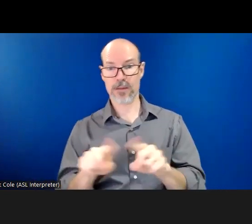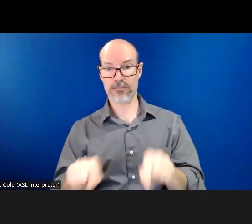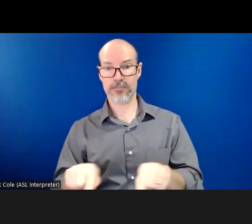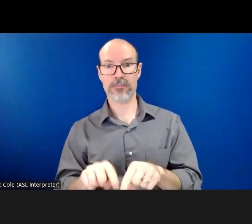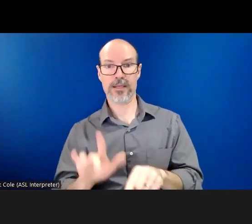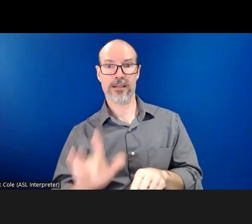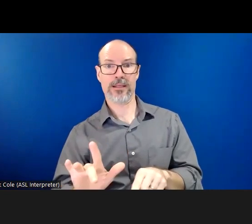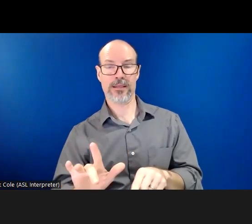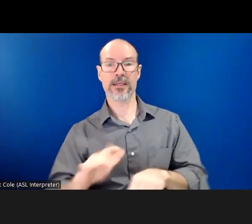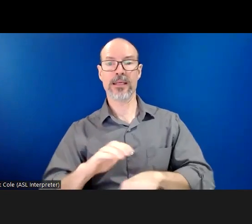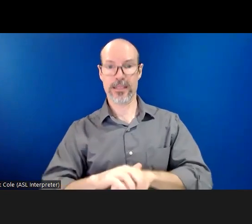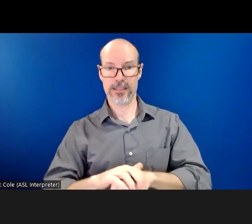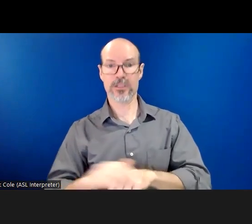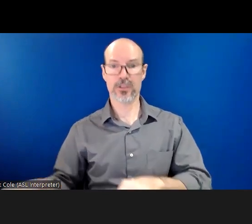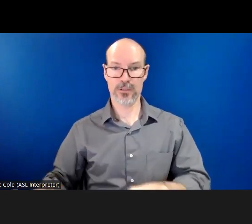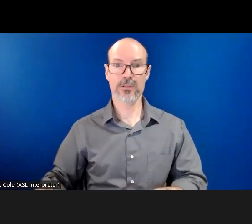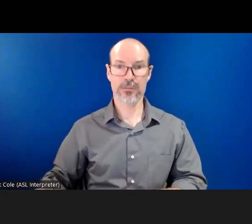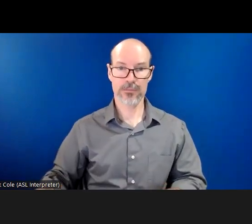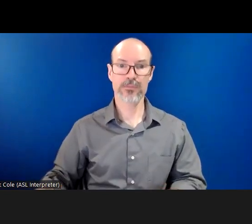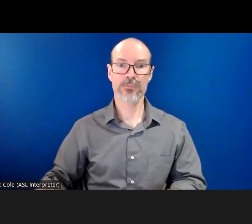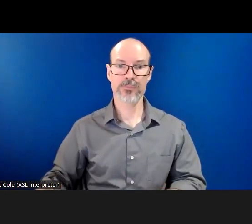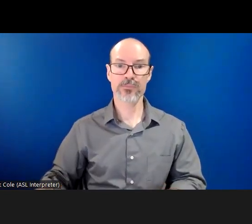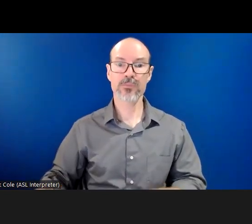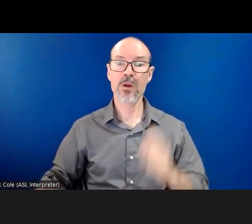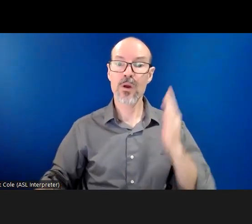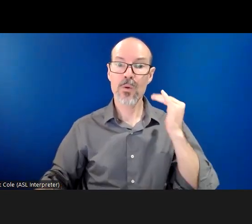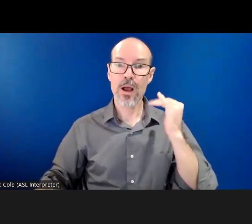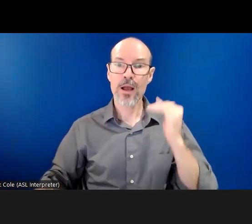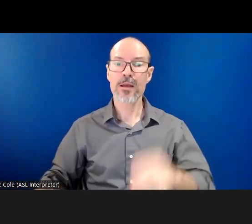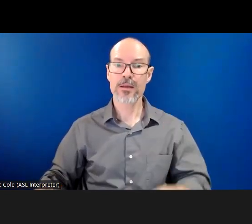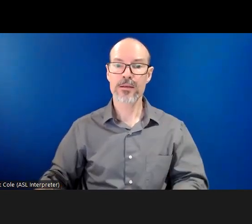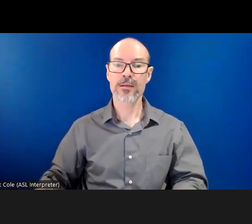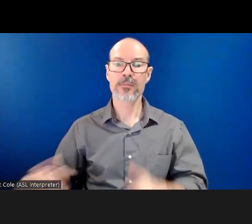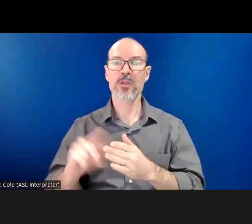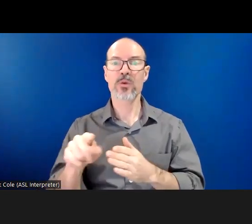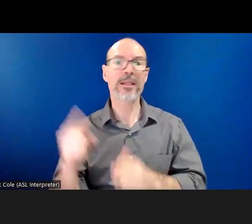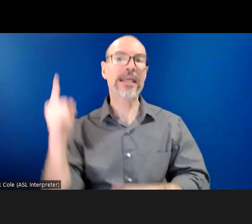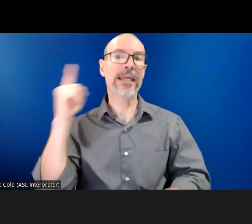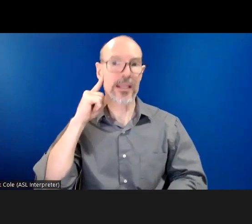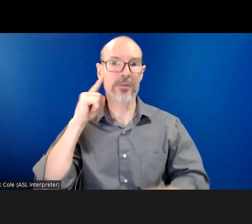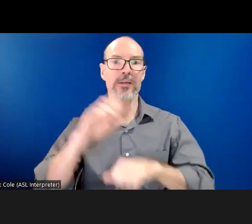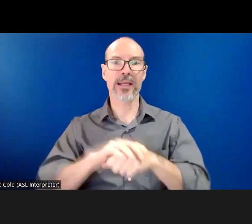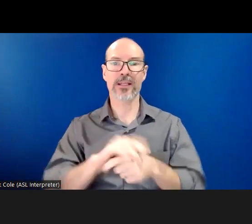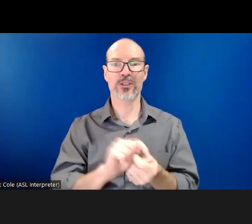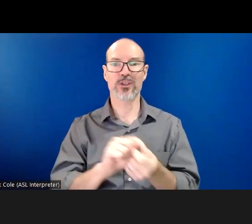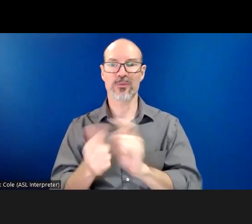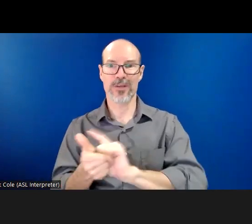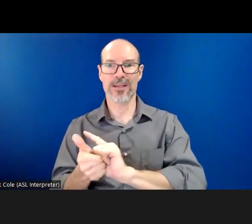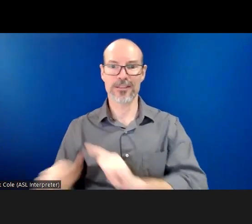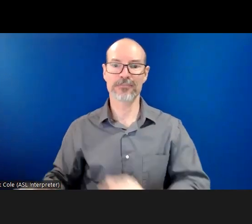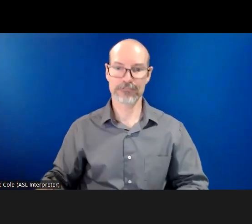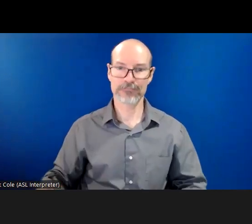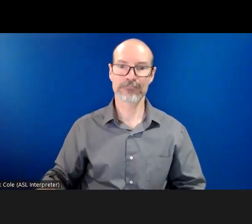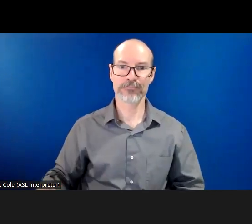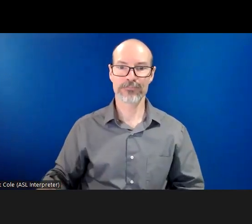interpretation icon, the globe icon at the bottom of your screen, and clicking English. This way you will be able to hear any translated